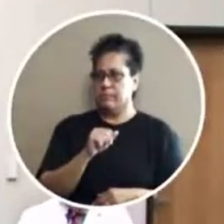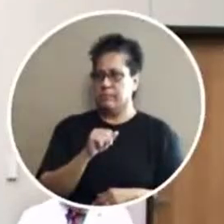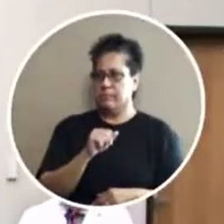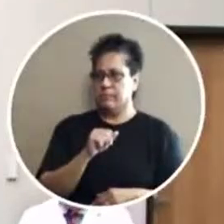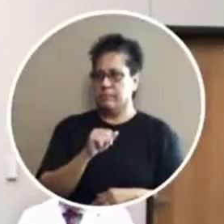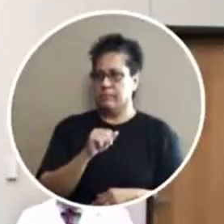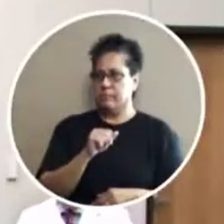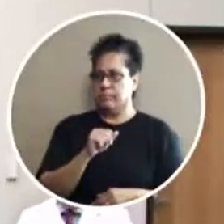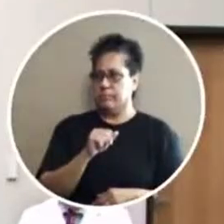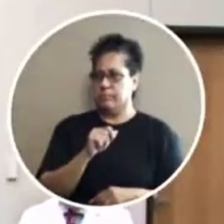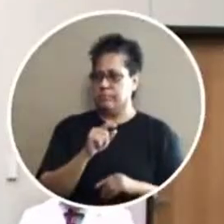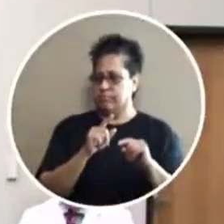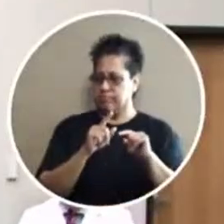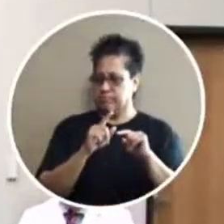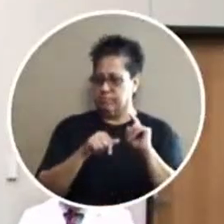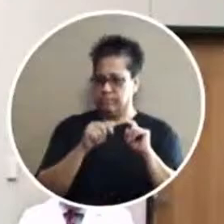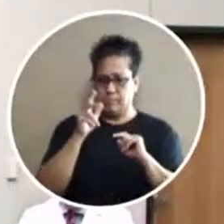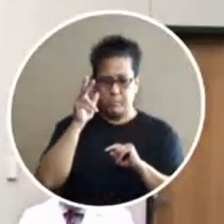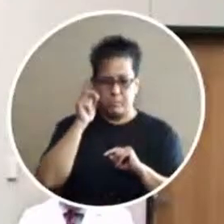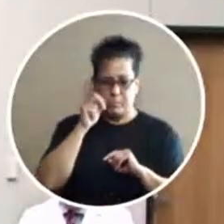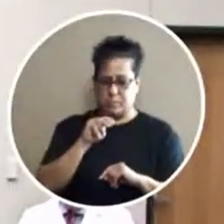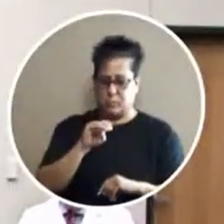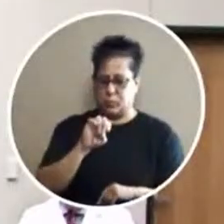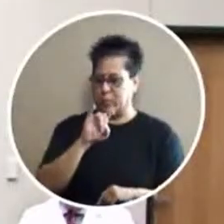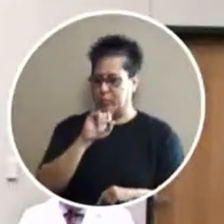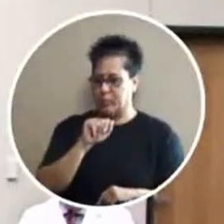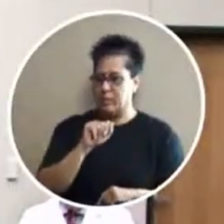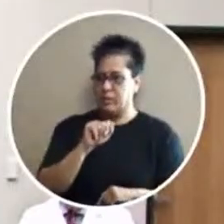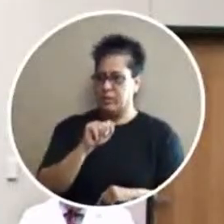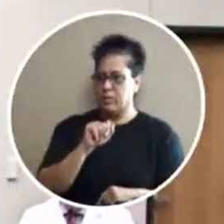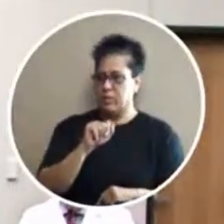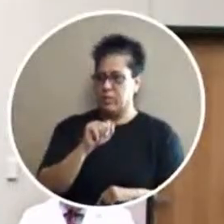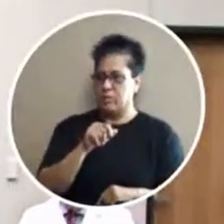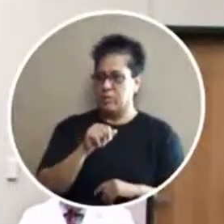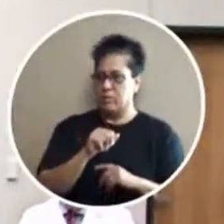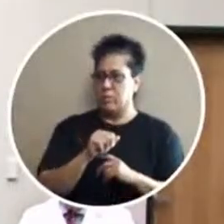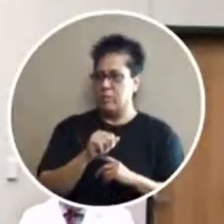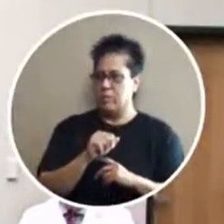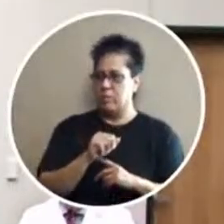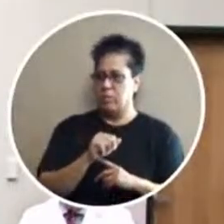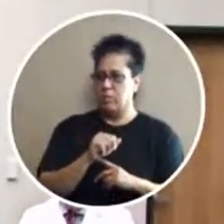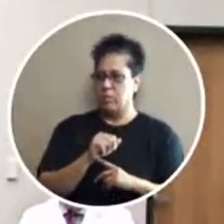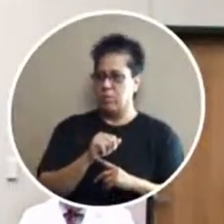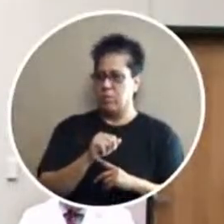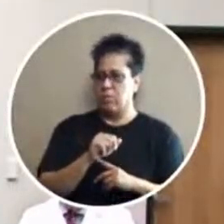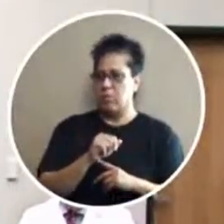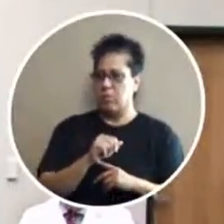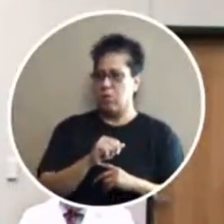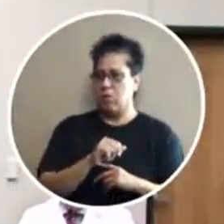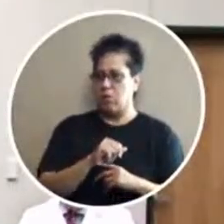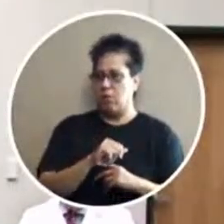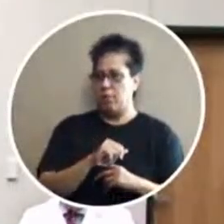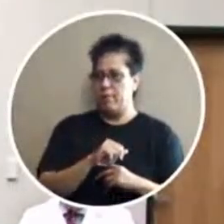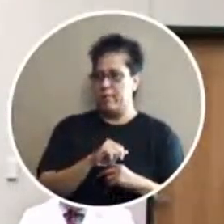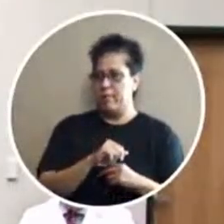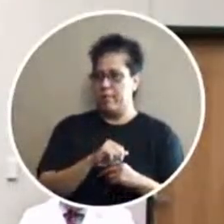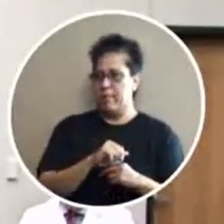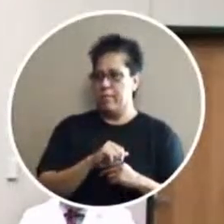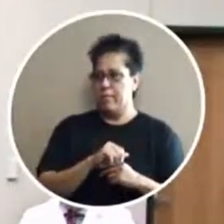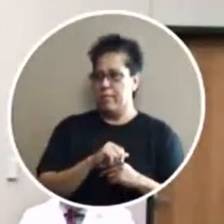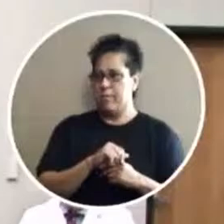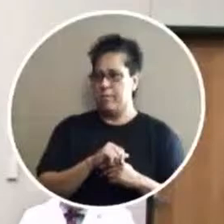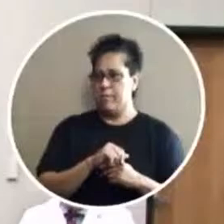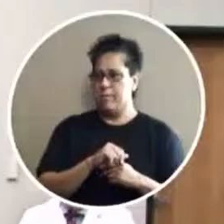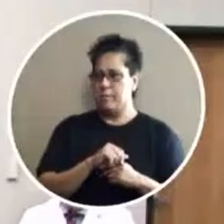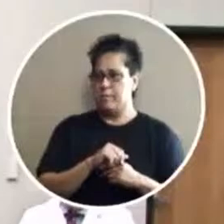And then also, there were earlier concerns about contact tracing, people coming back and forth and all that sort of stuff. Obviously,